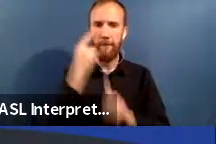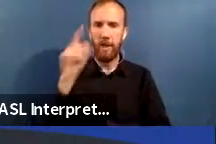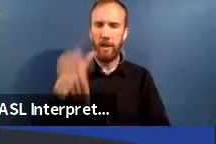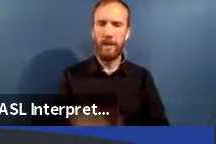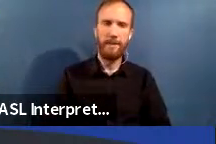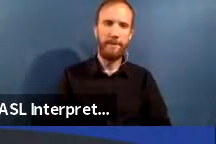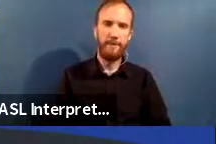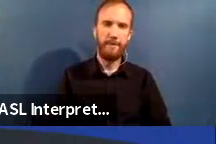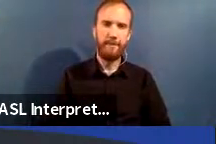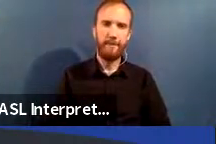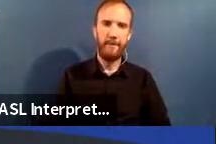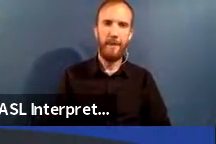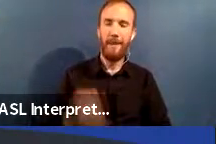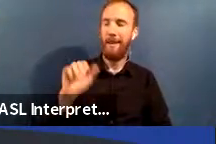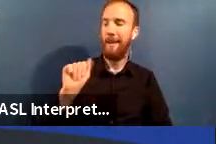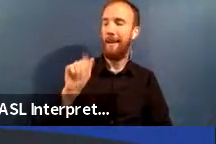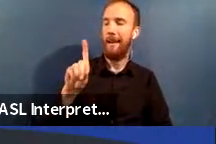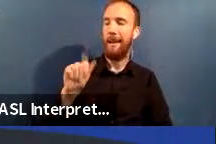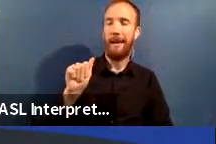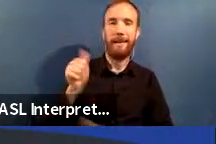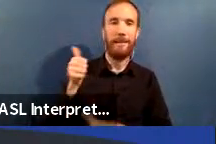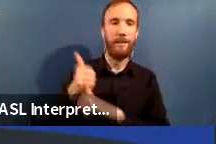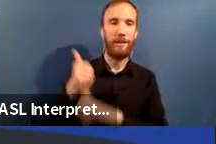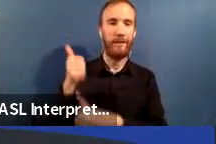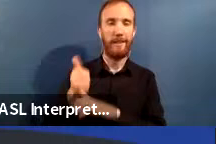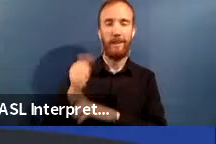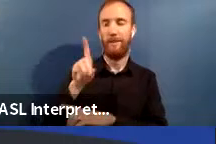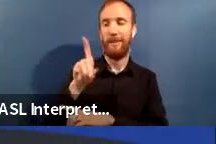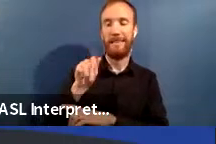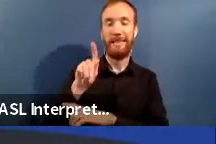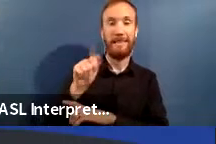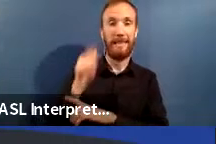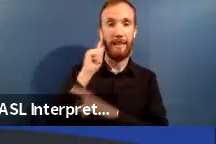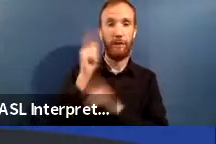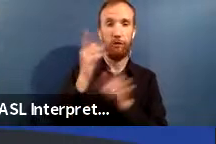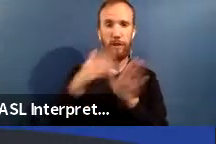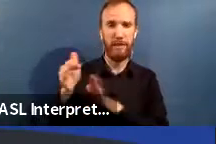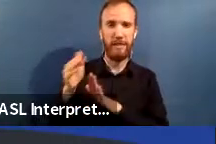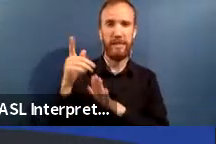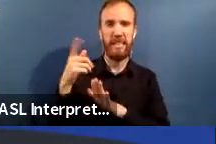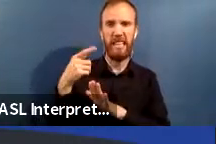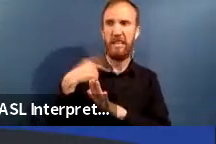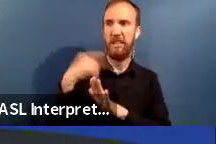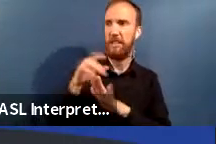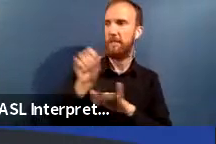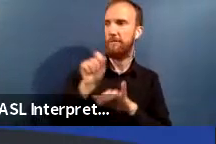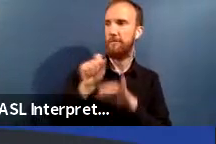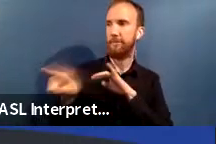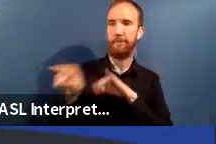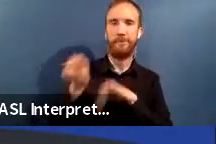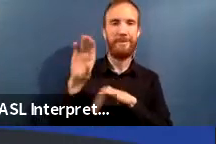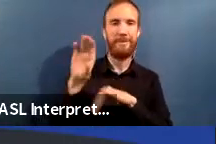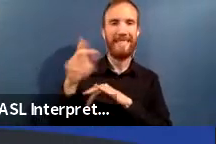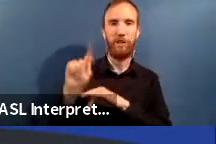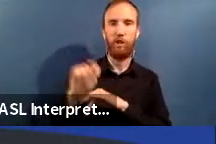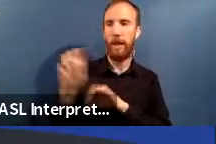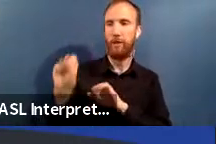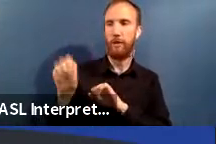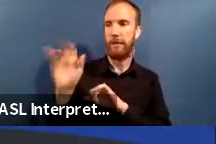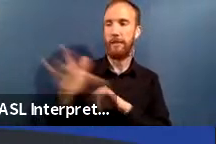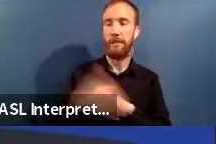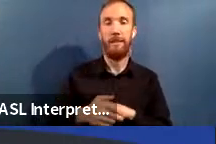Ada, our equity data strategist, she's the bomb. She just dropped the link in the chat. And from all of us here